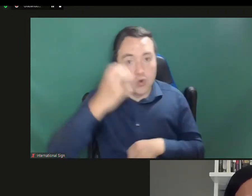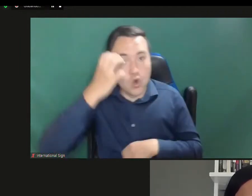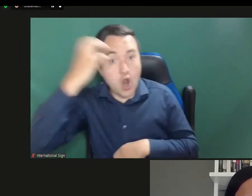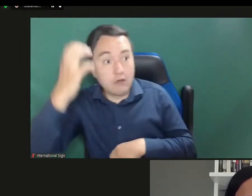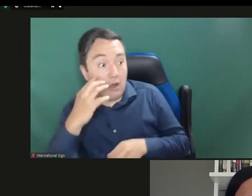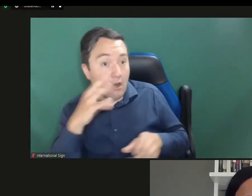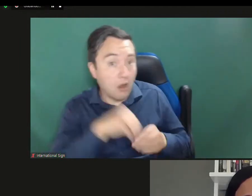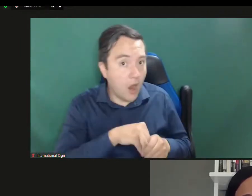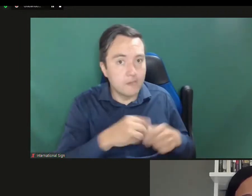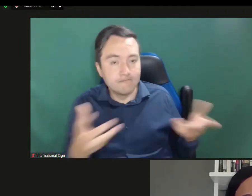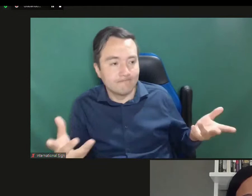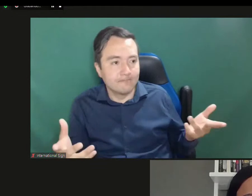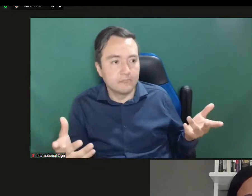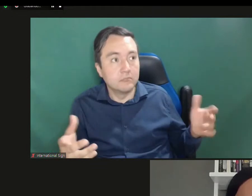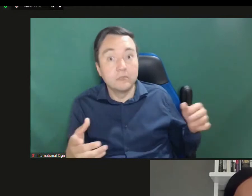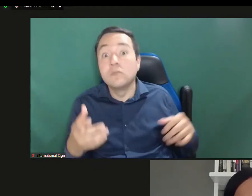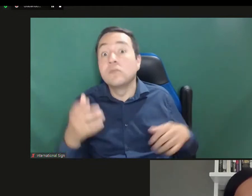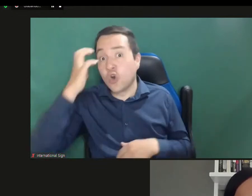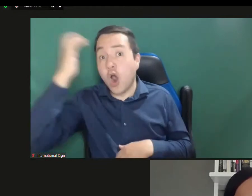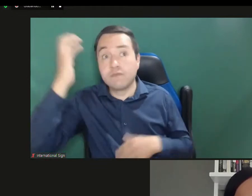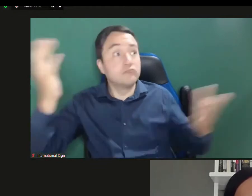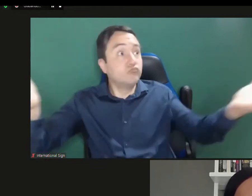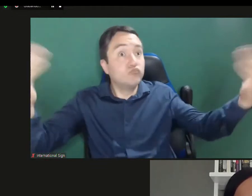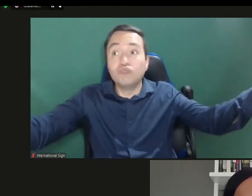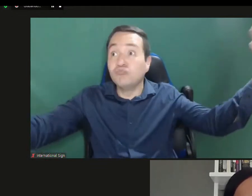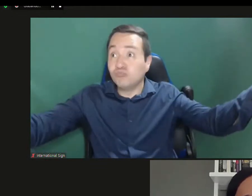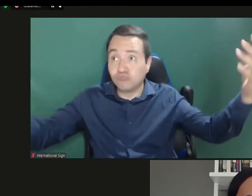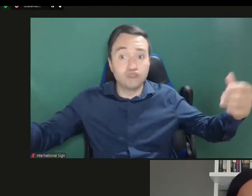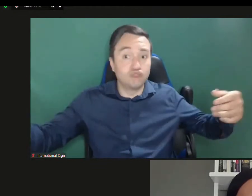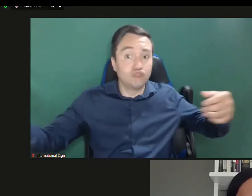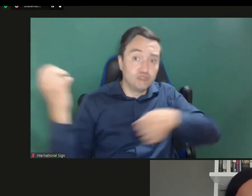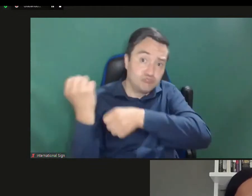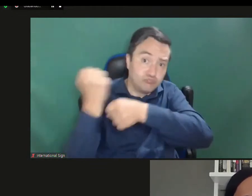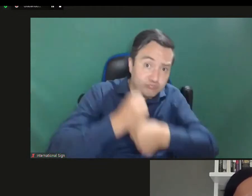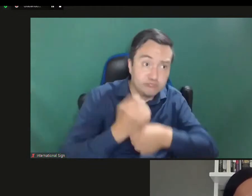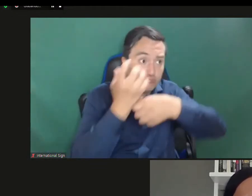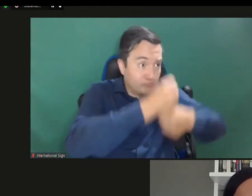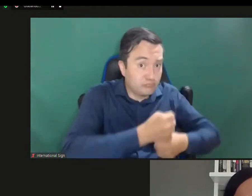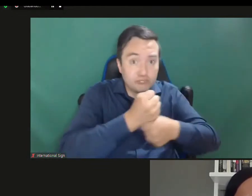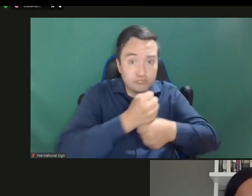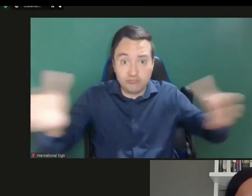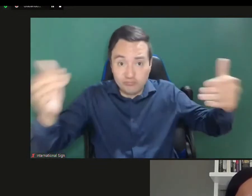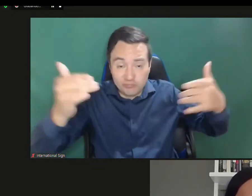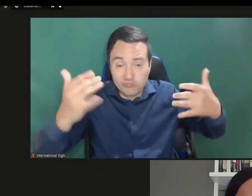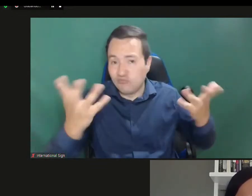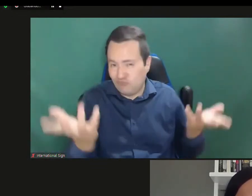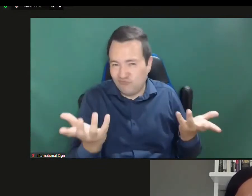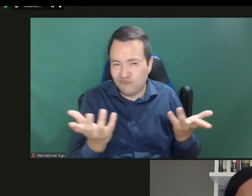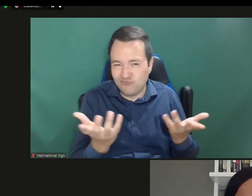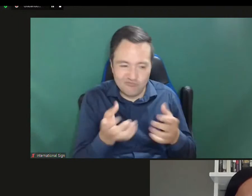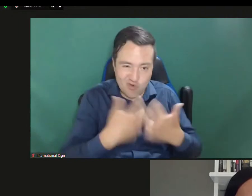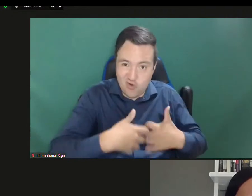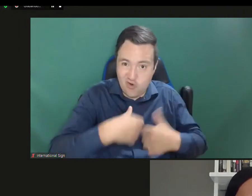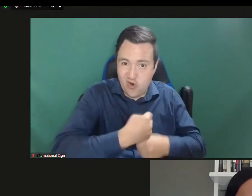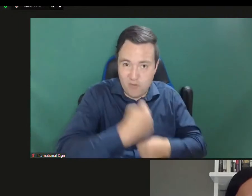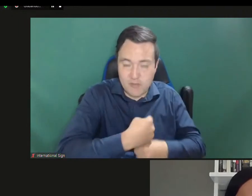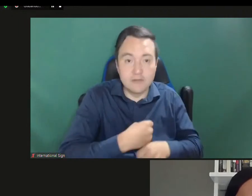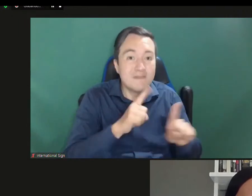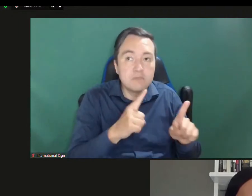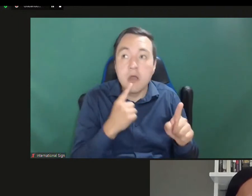interest, and that corporate culture sometimes can be a form of corruption because